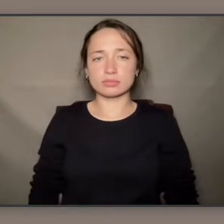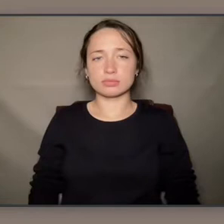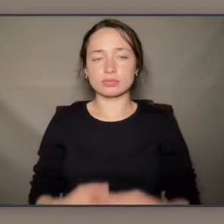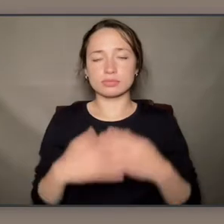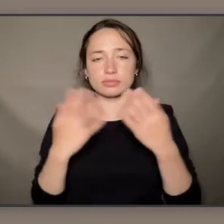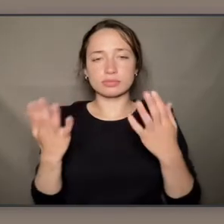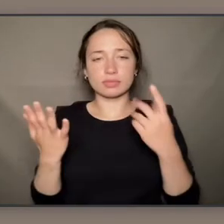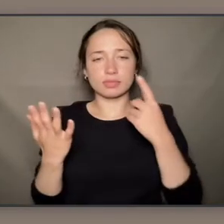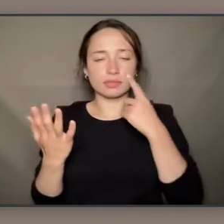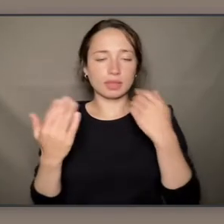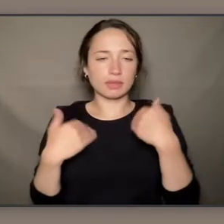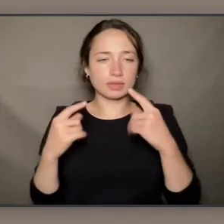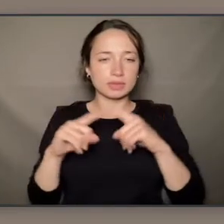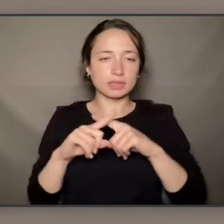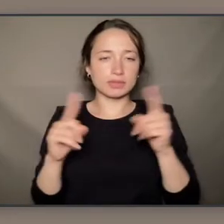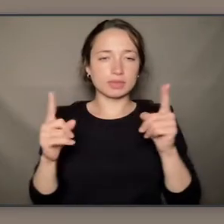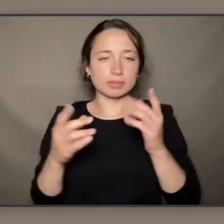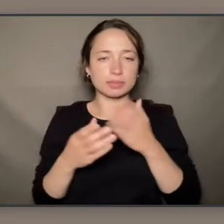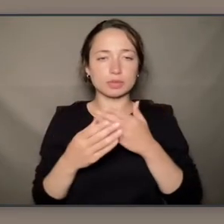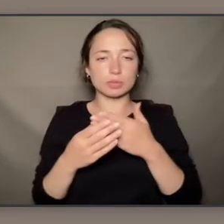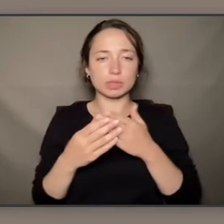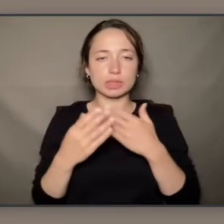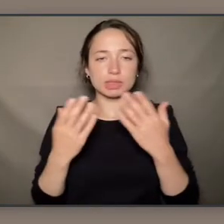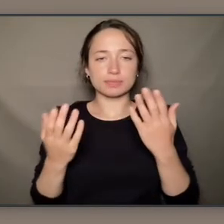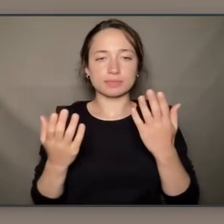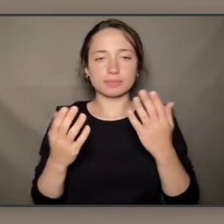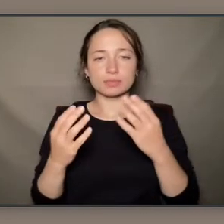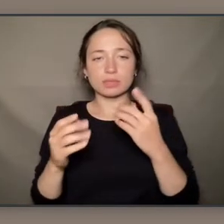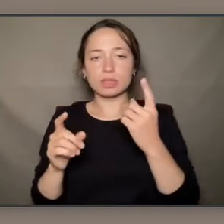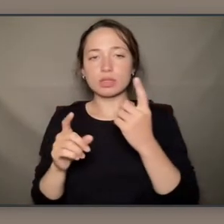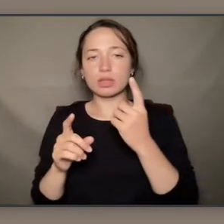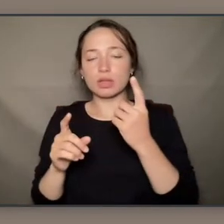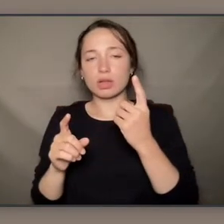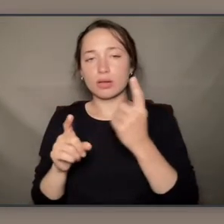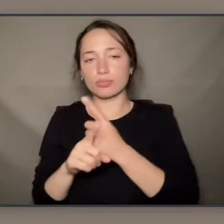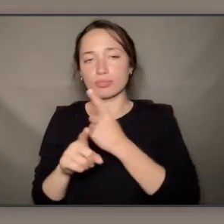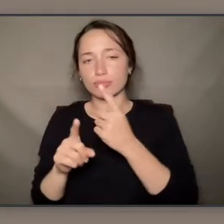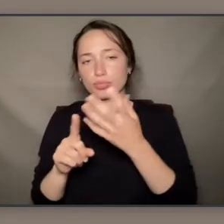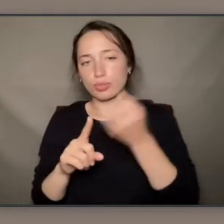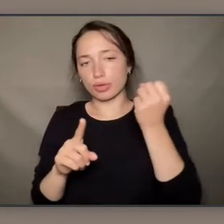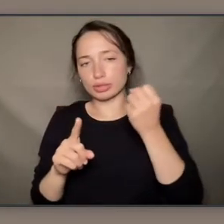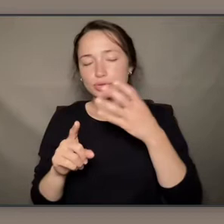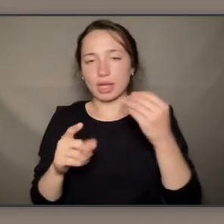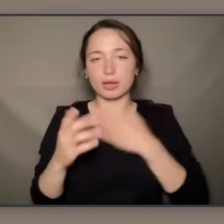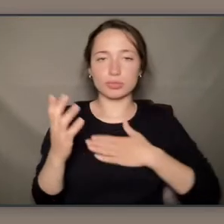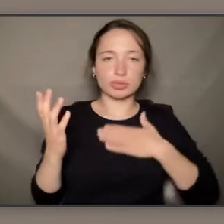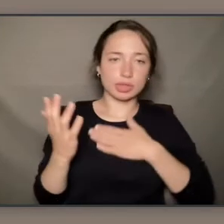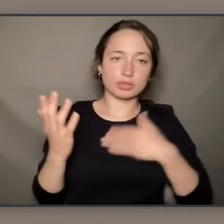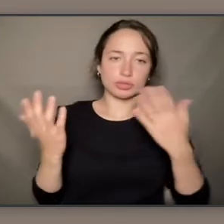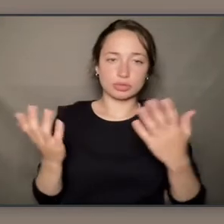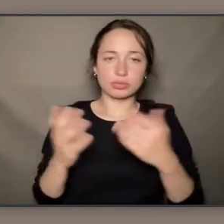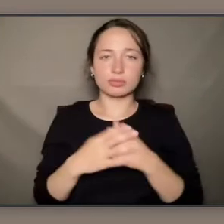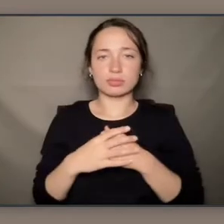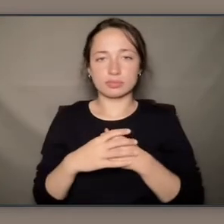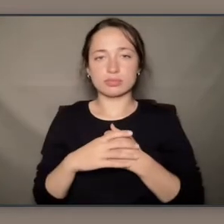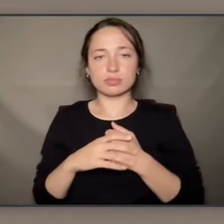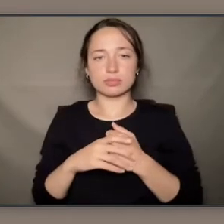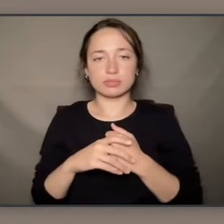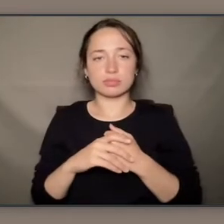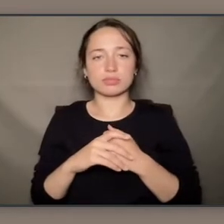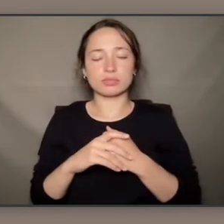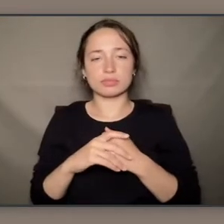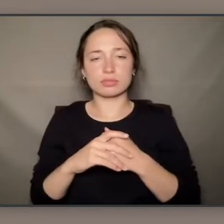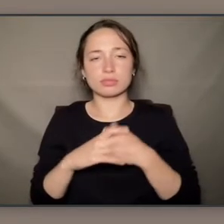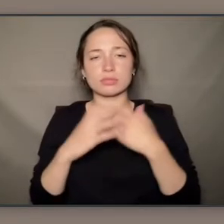I'm of the thinking that there's a difference between appropriation and appreciation. And I think